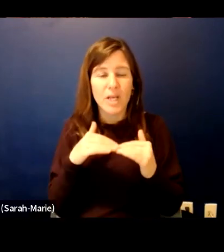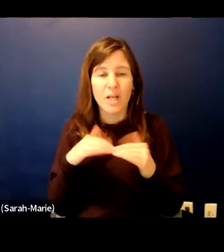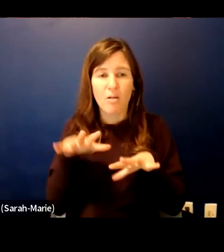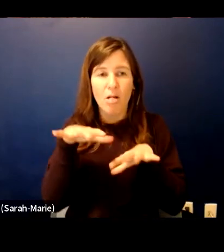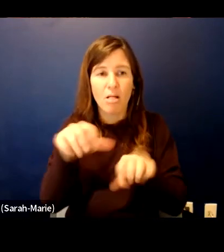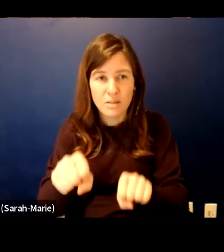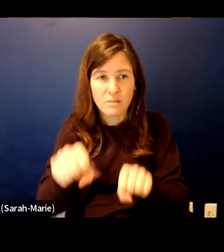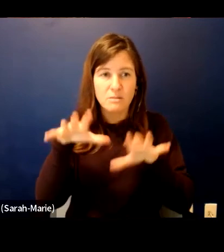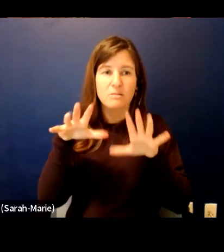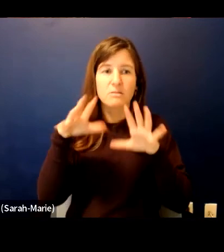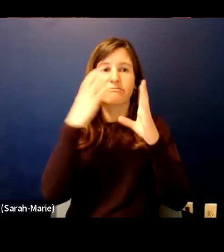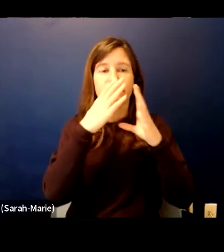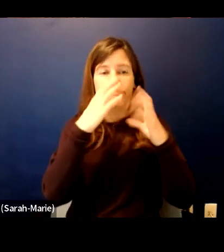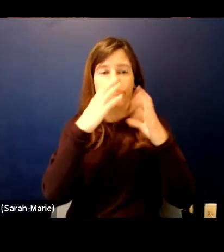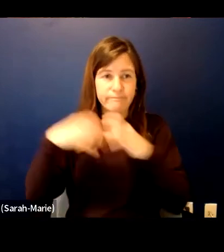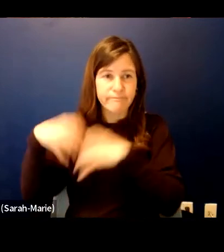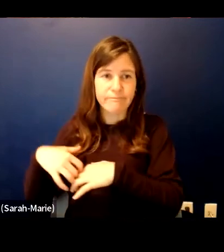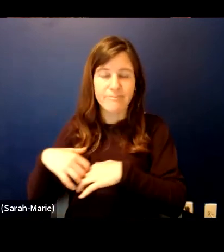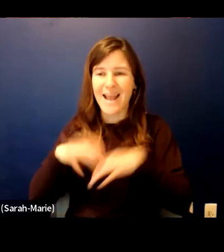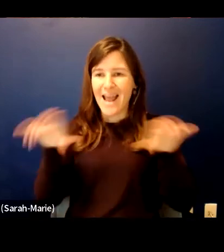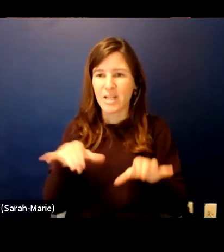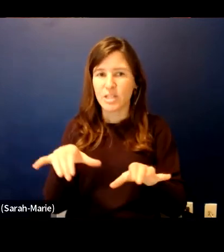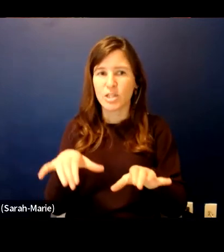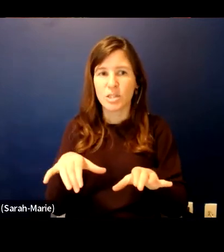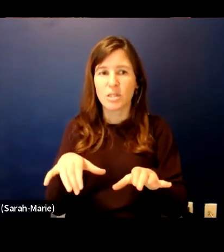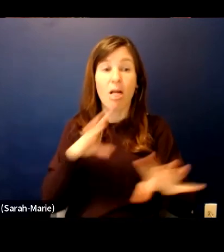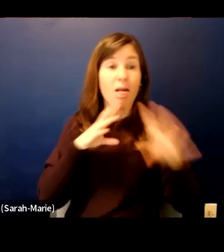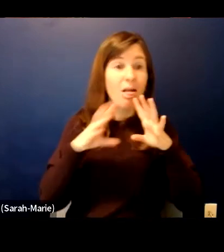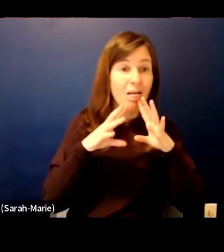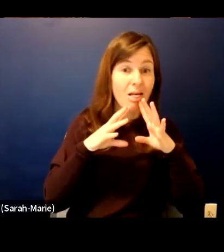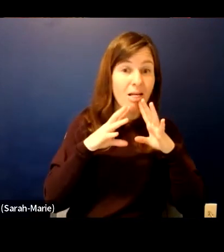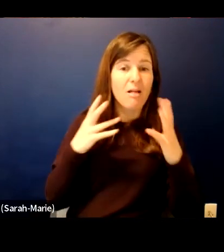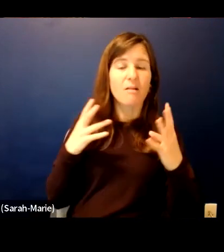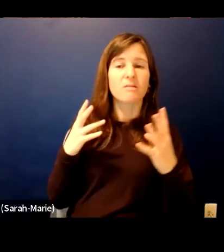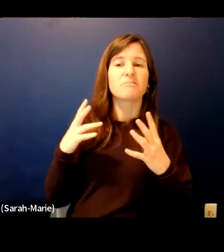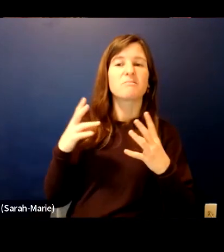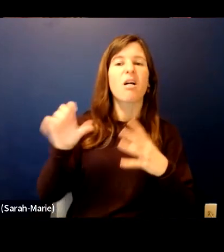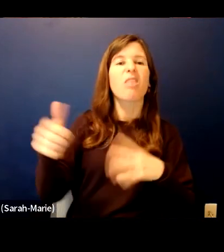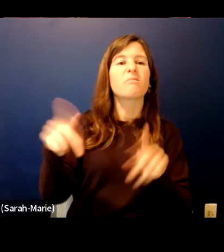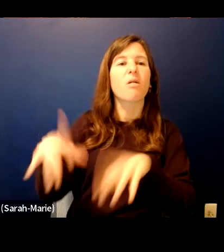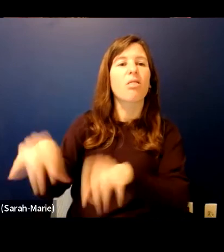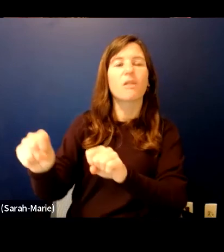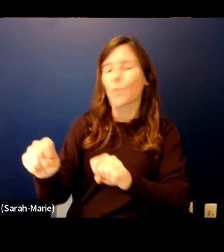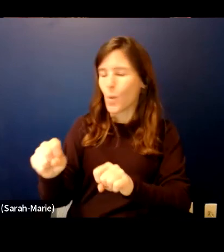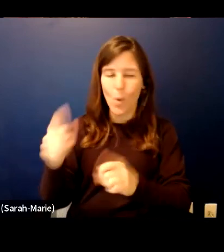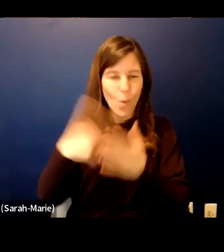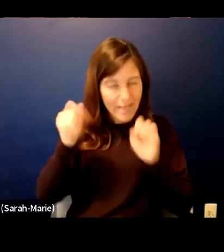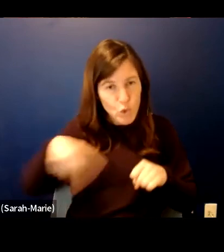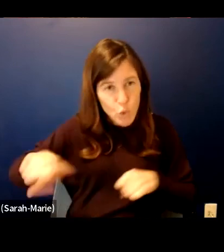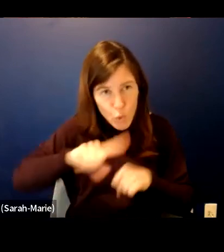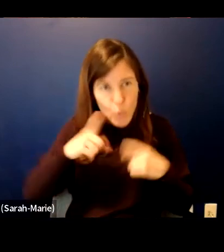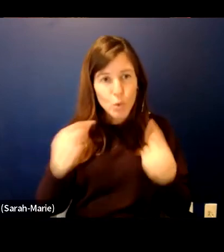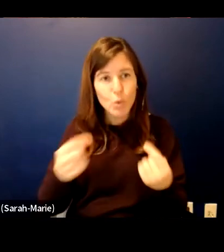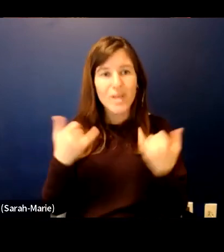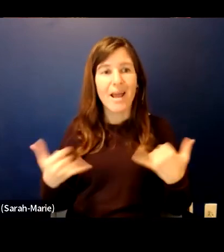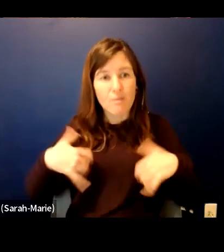action. What can you do? Don't wait for somebody else to do it. What can you do today? So the EDI subcommittee was formed